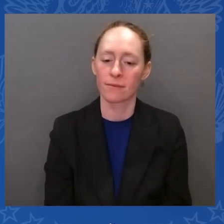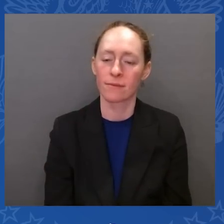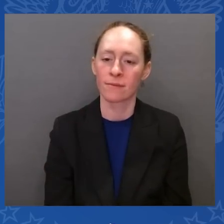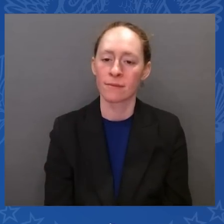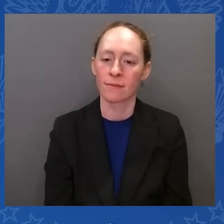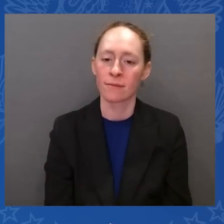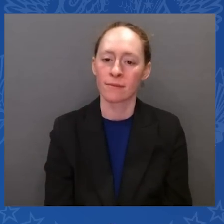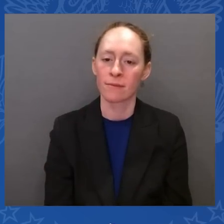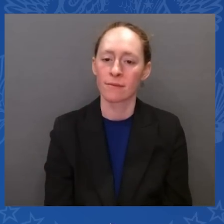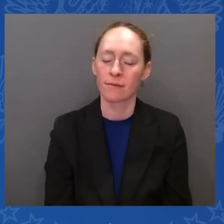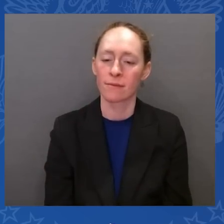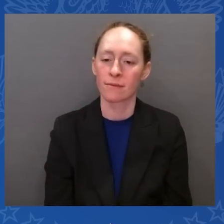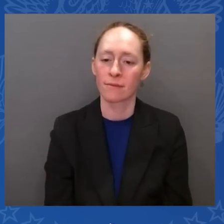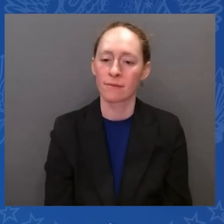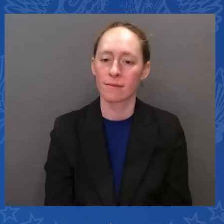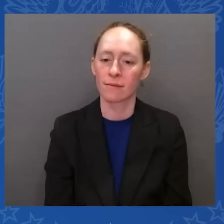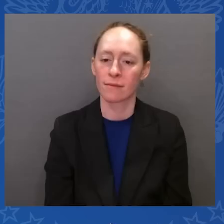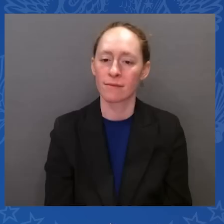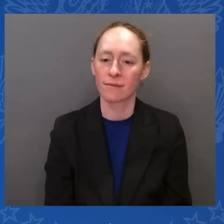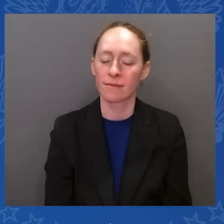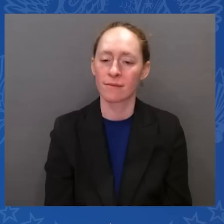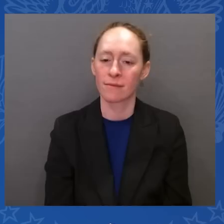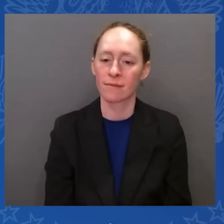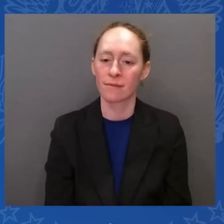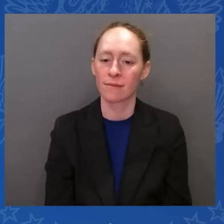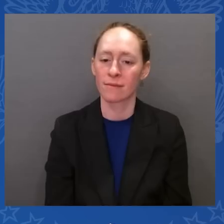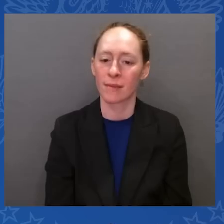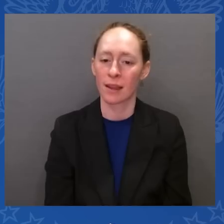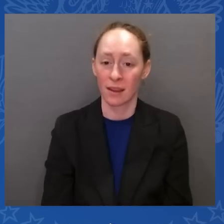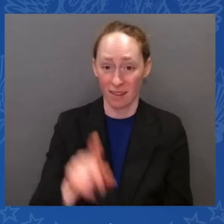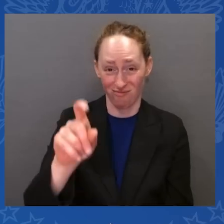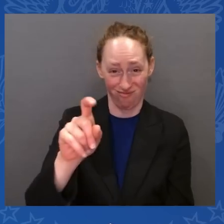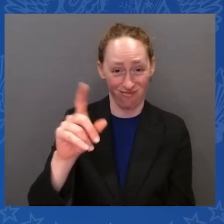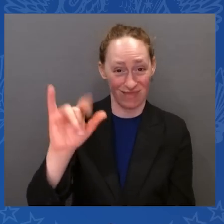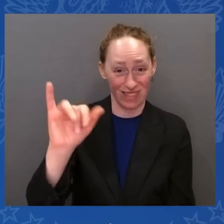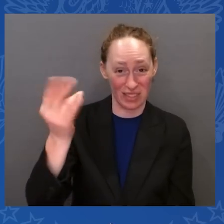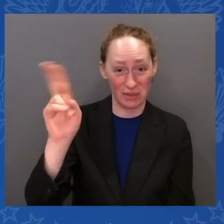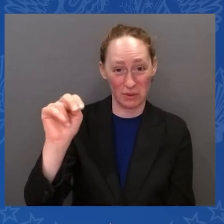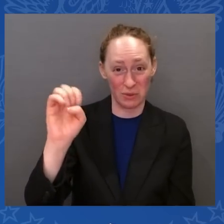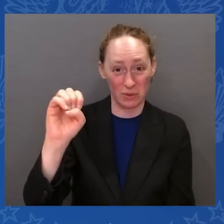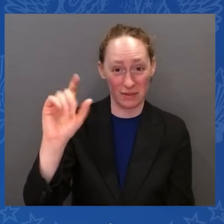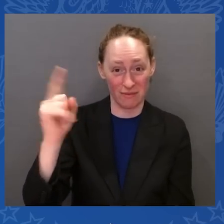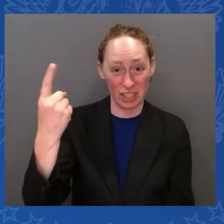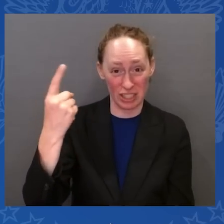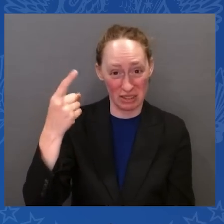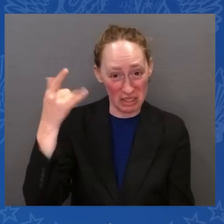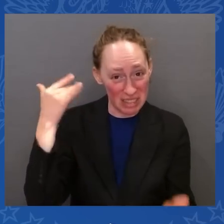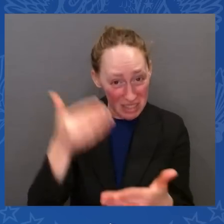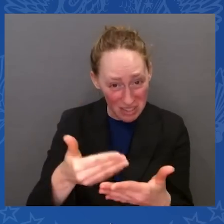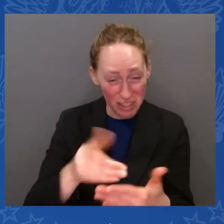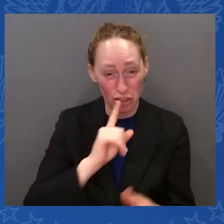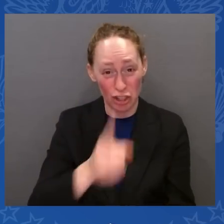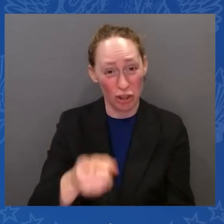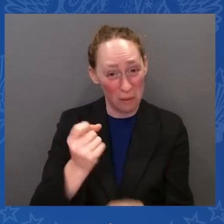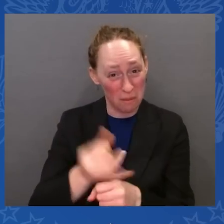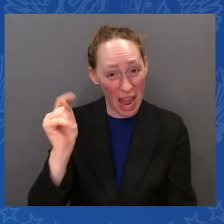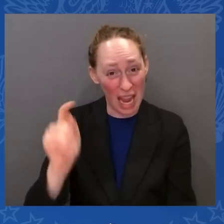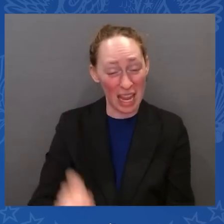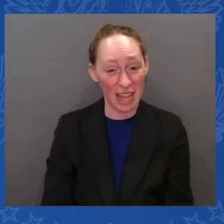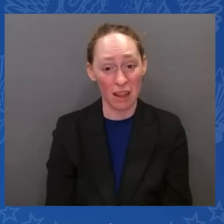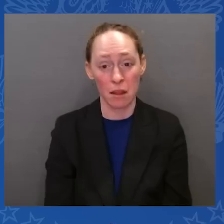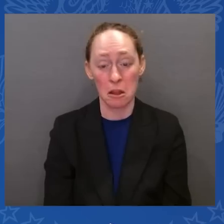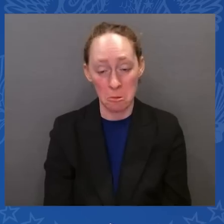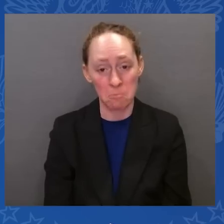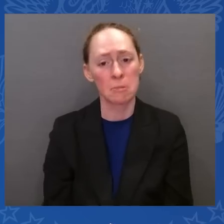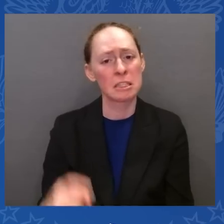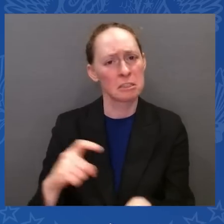about whether or not it does work. Yes, sir. Do you have time to get a deal and get it through before the deadline